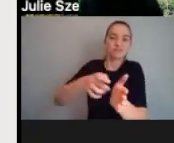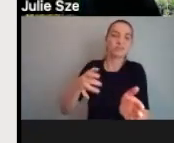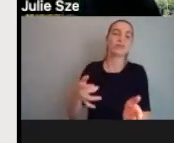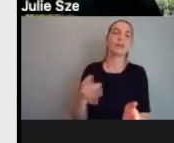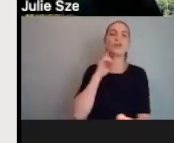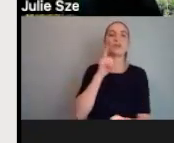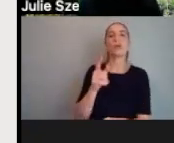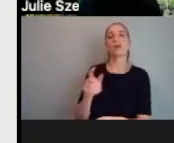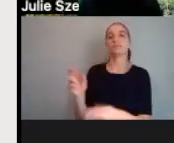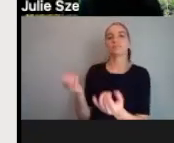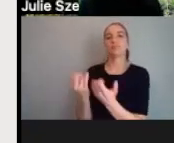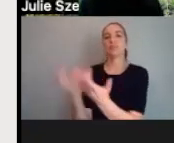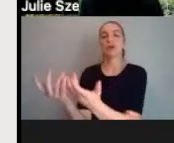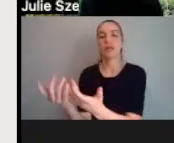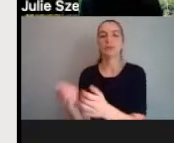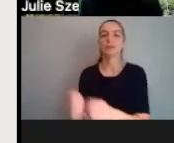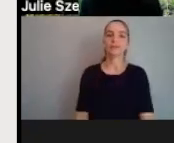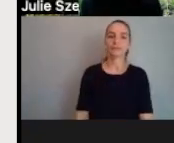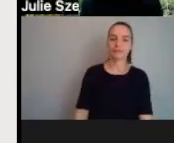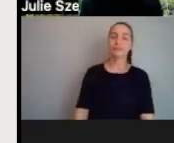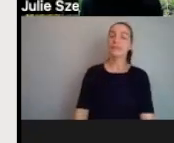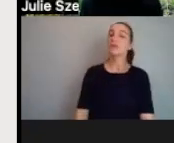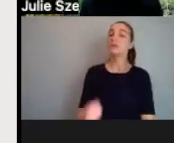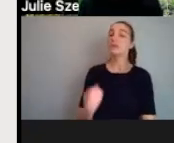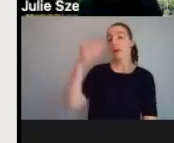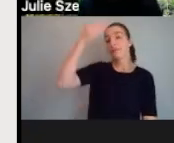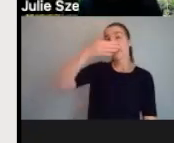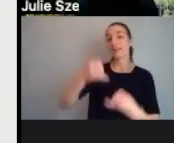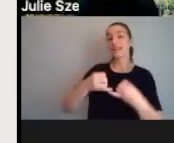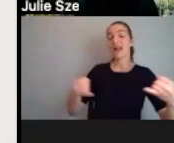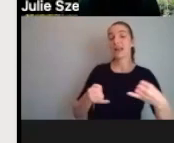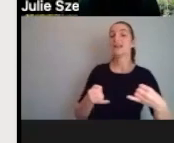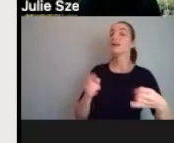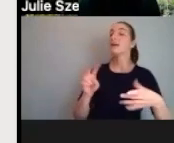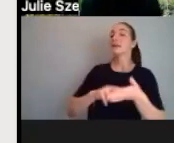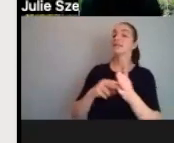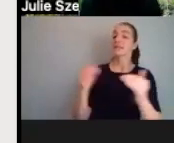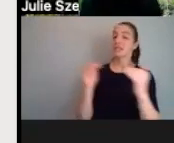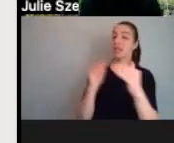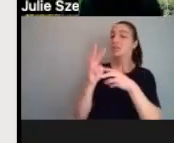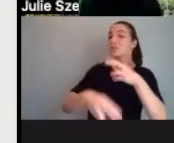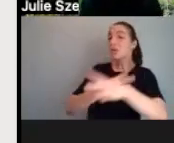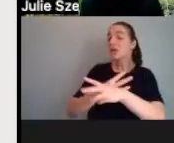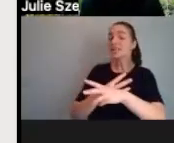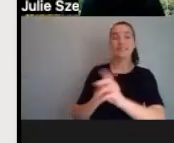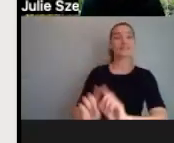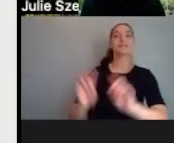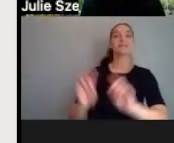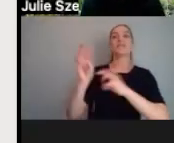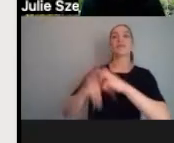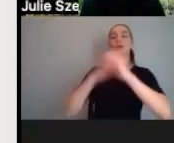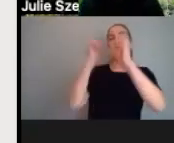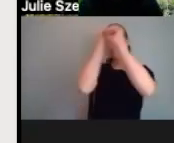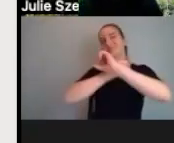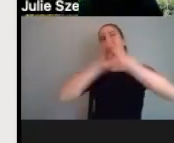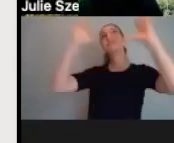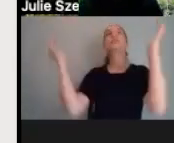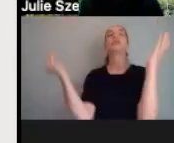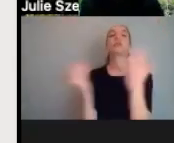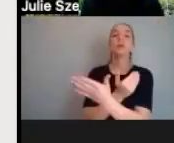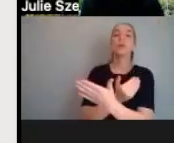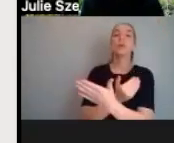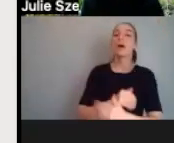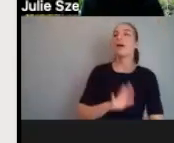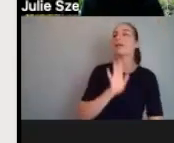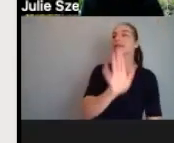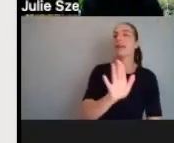world for frontline climate justice activists is a remade world. One that takes decolonial feminist and abolitionist perspectives as their